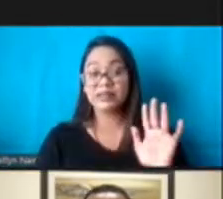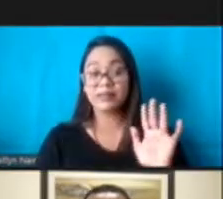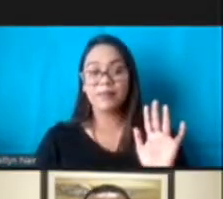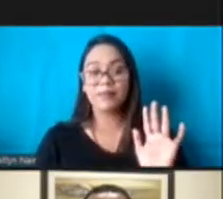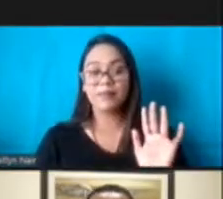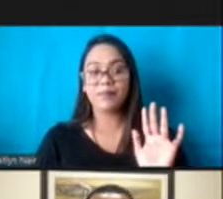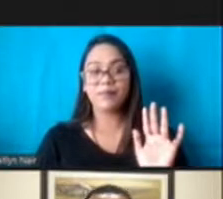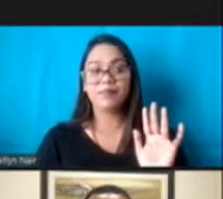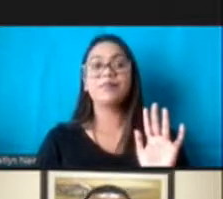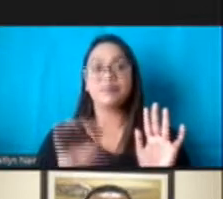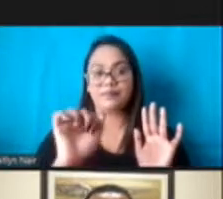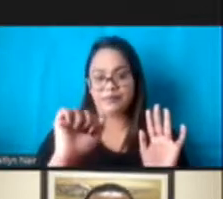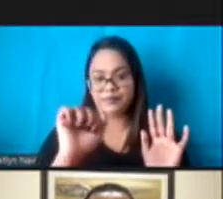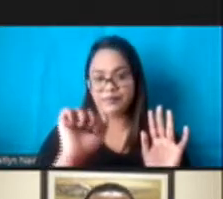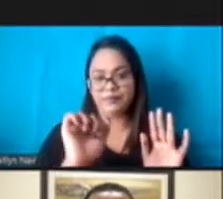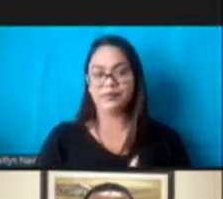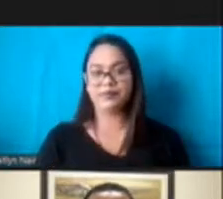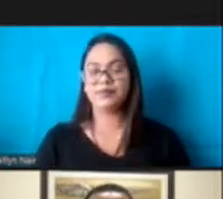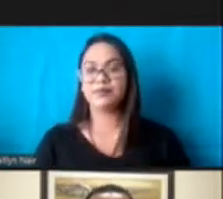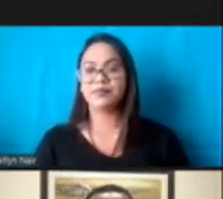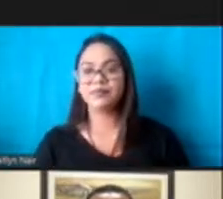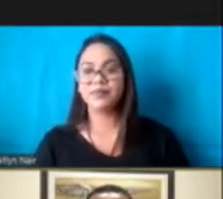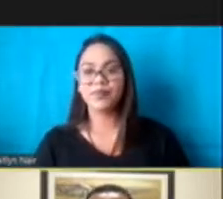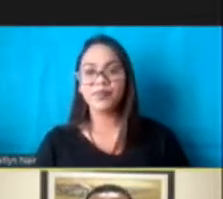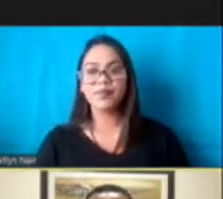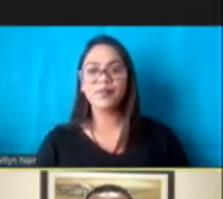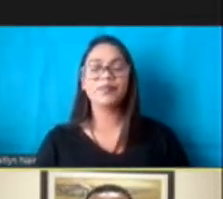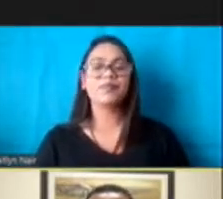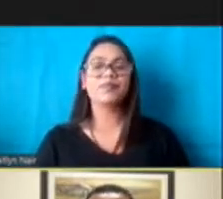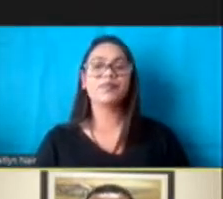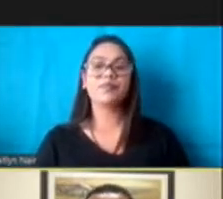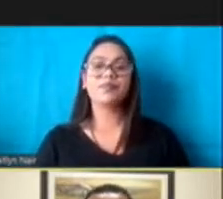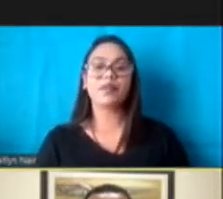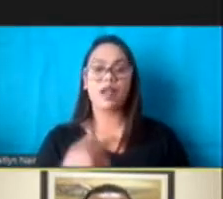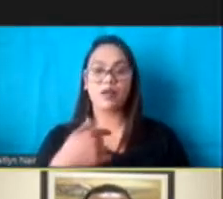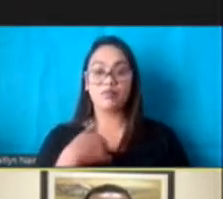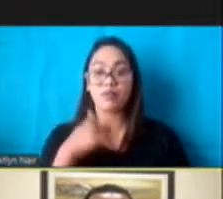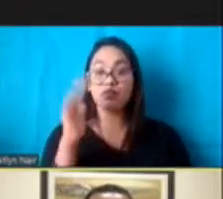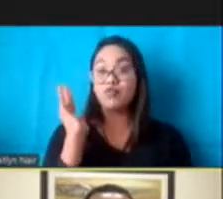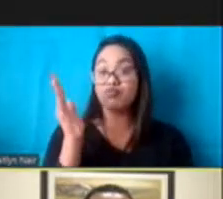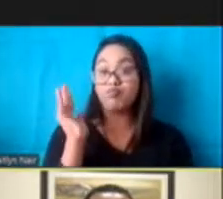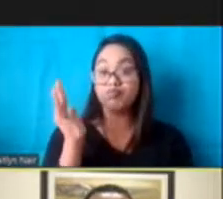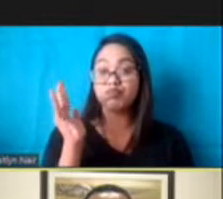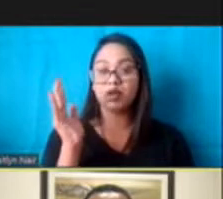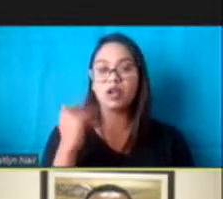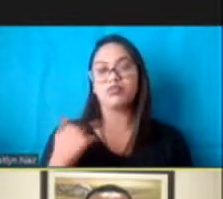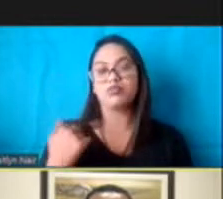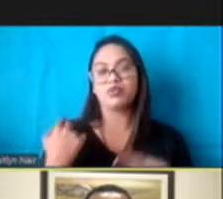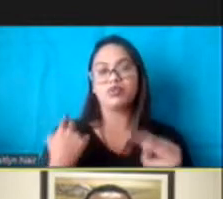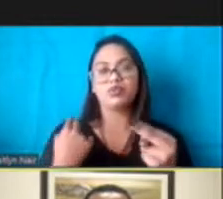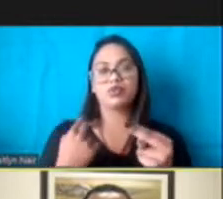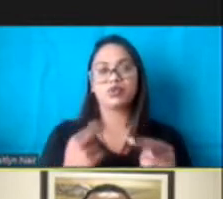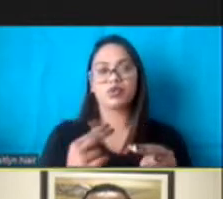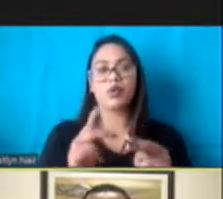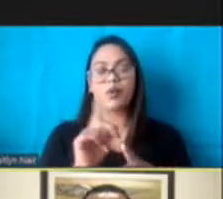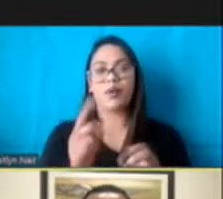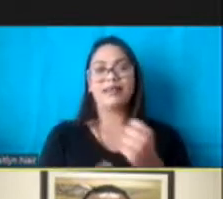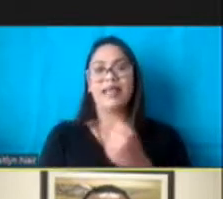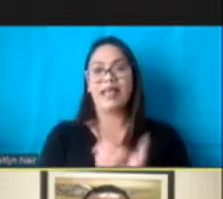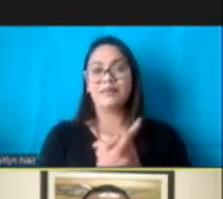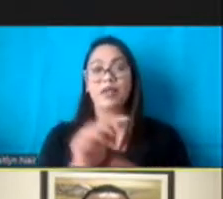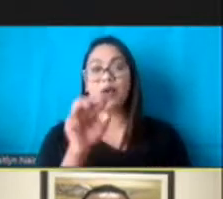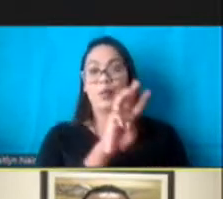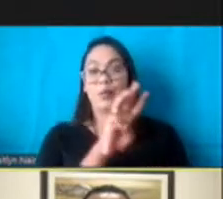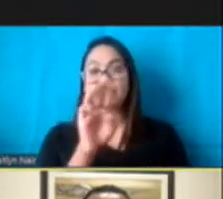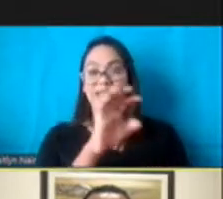Yes, it's visible. Thank you very much. So I'm going to give a very rapid update of the situation in the Western Cape, a